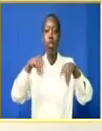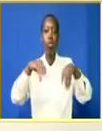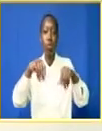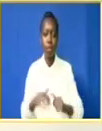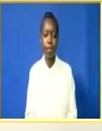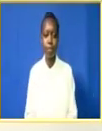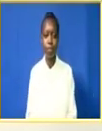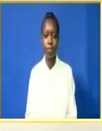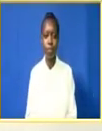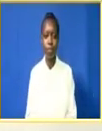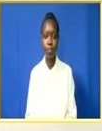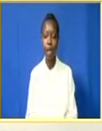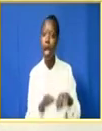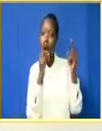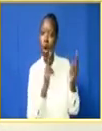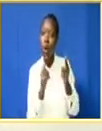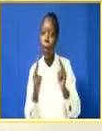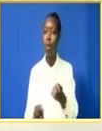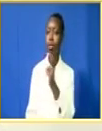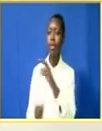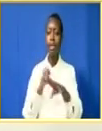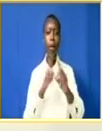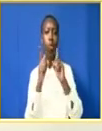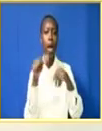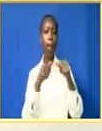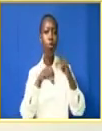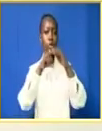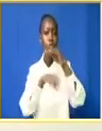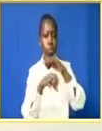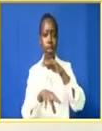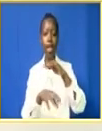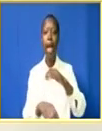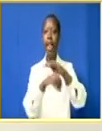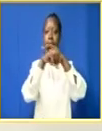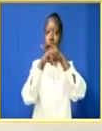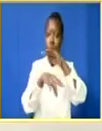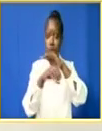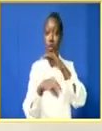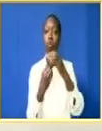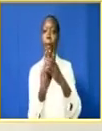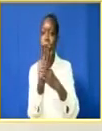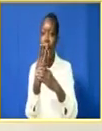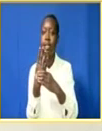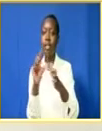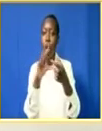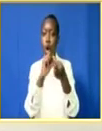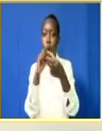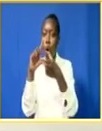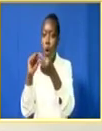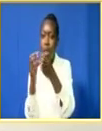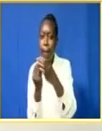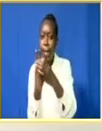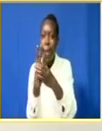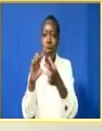buried. Mm-hmm. And you usually find, when you talk about roots, the roots of a plant hold the plant firmly in the